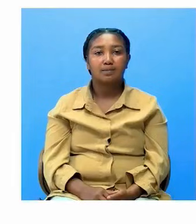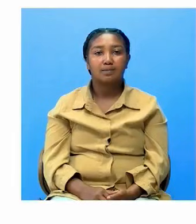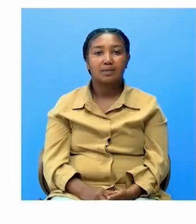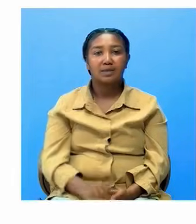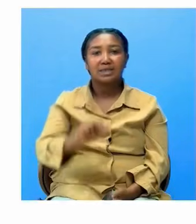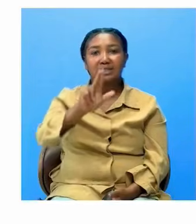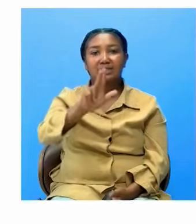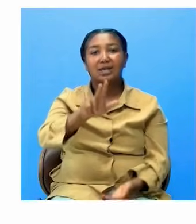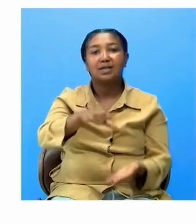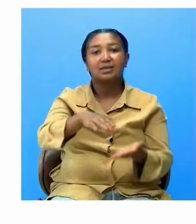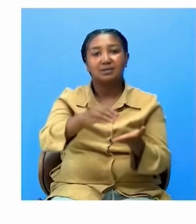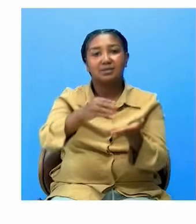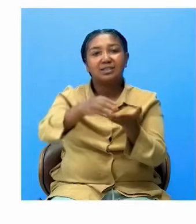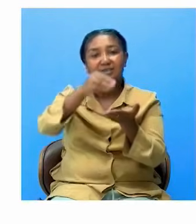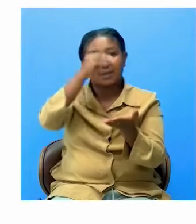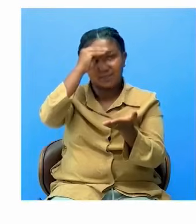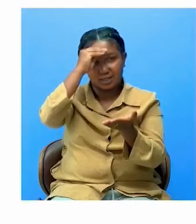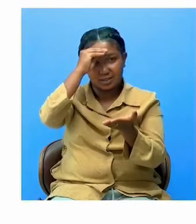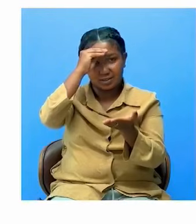3 subjects.